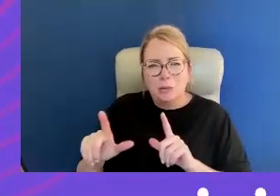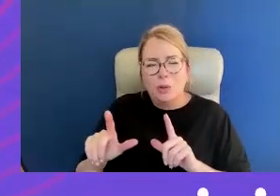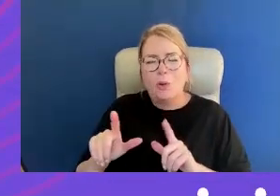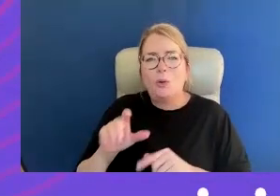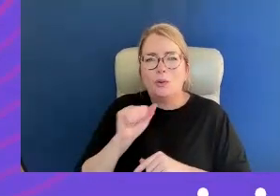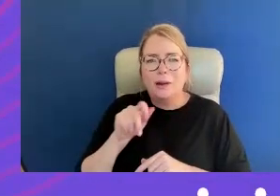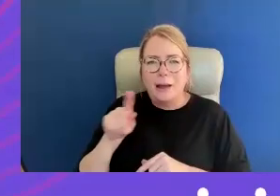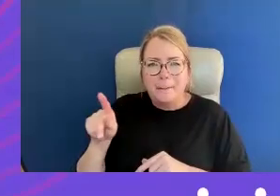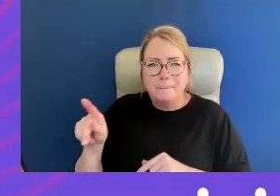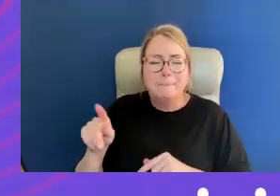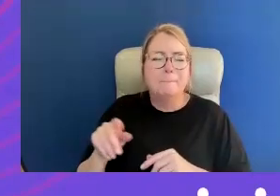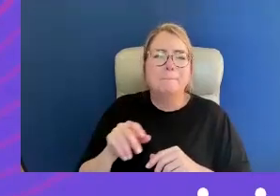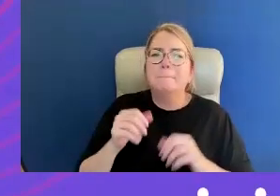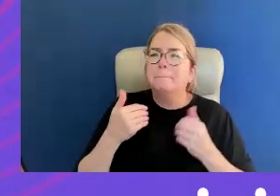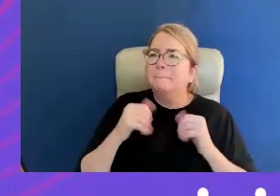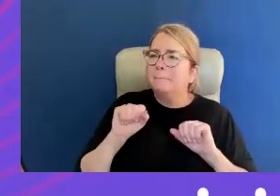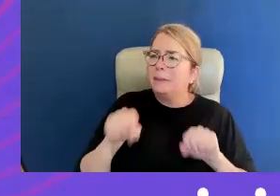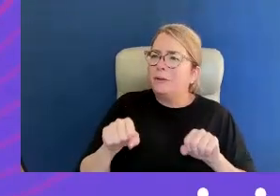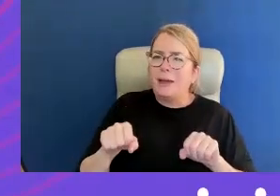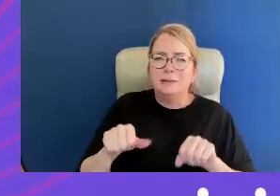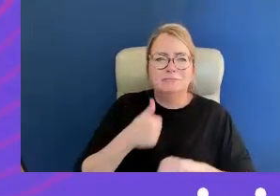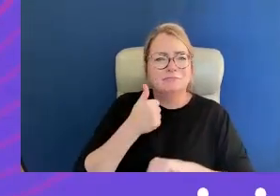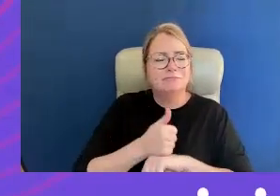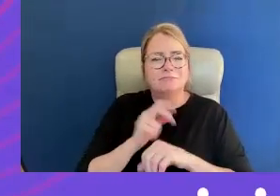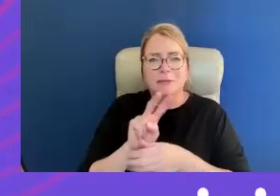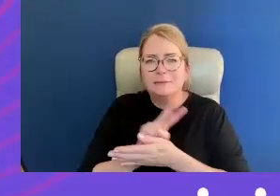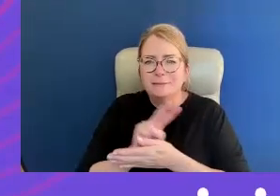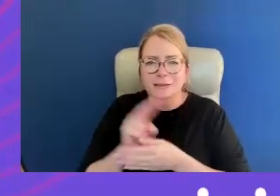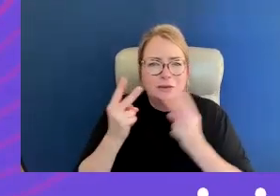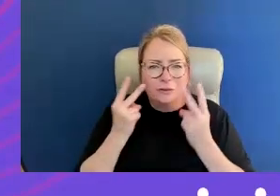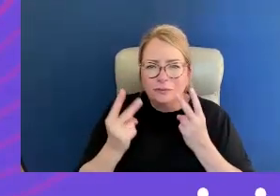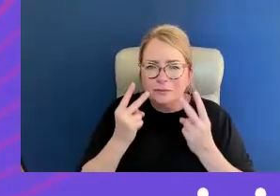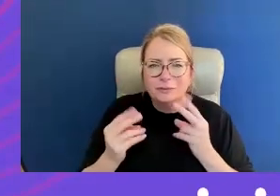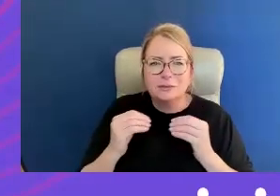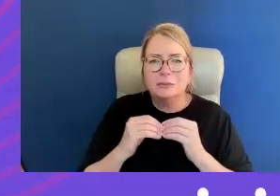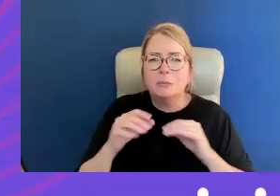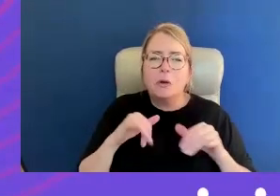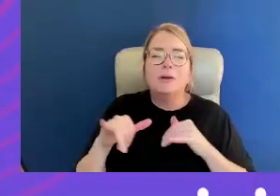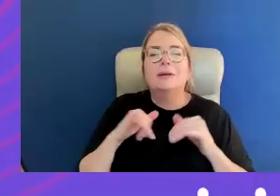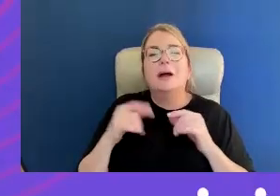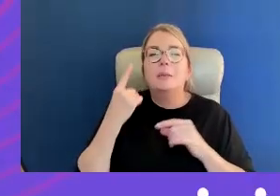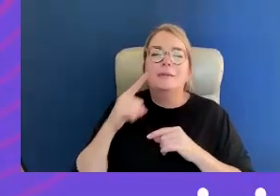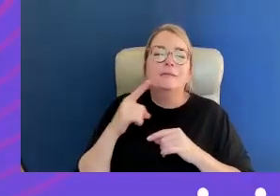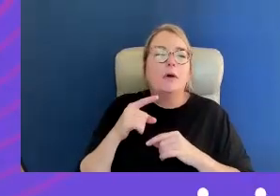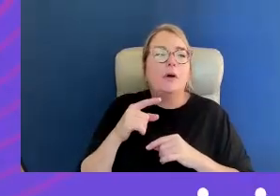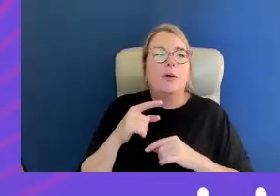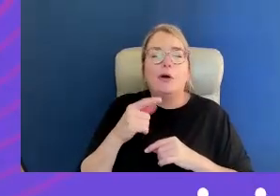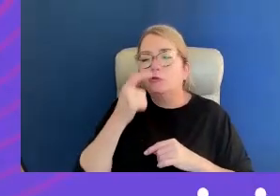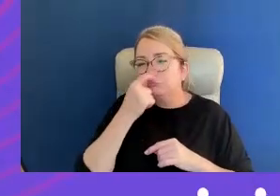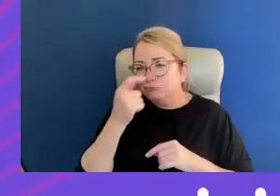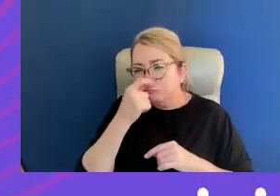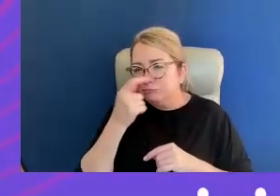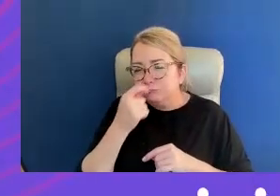care, or do a video visit just to get care. So these are more common for common colds, common coughs. You